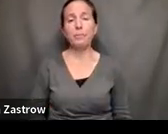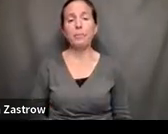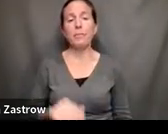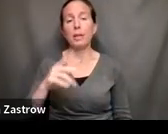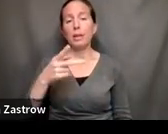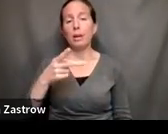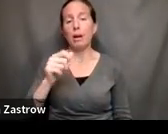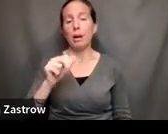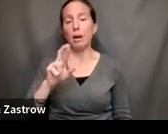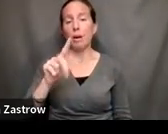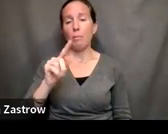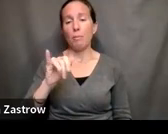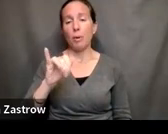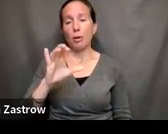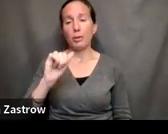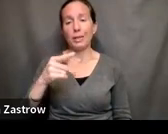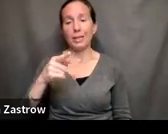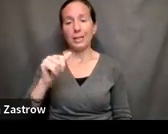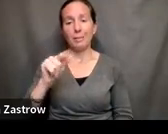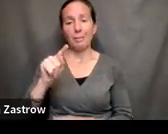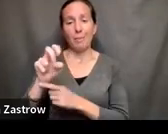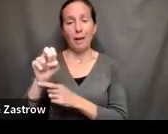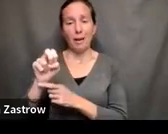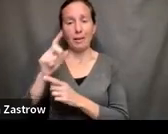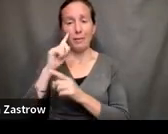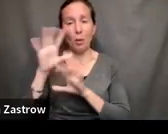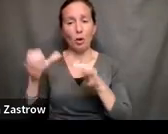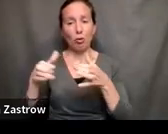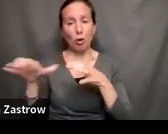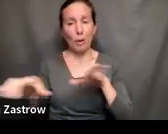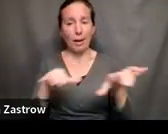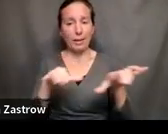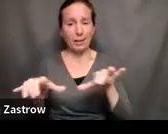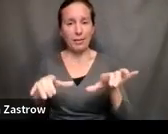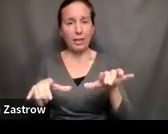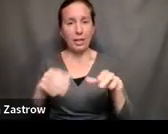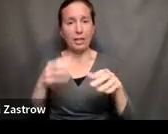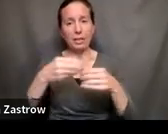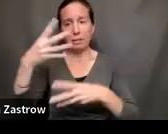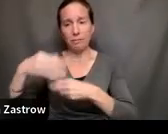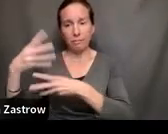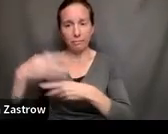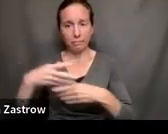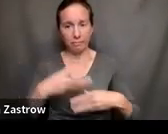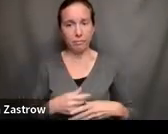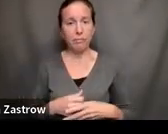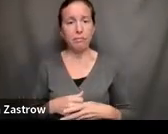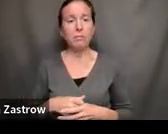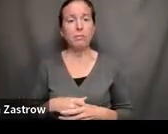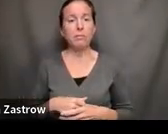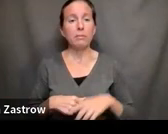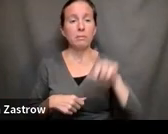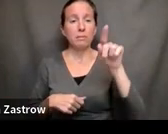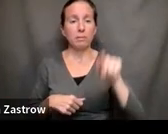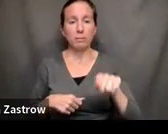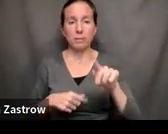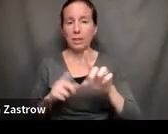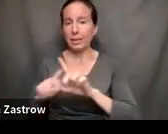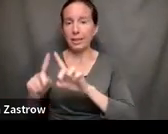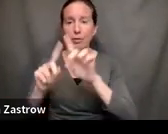activities and I made three definitions to that. So if you look at these are all really